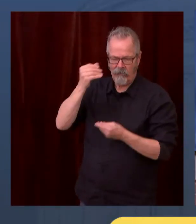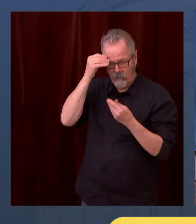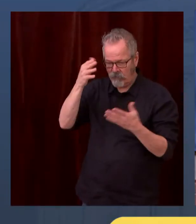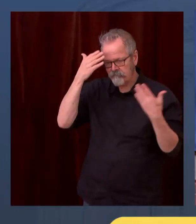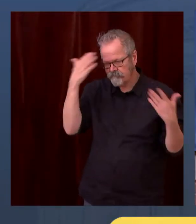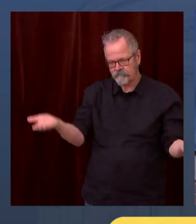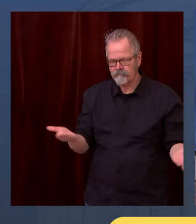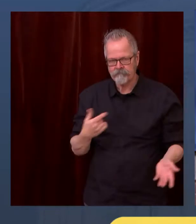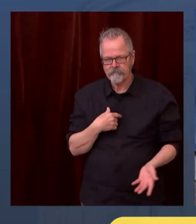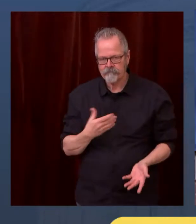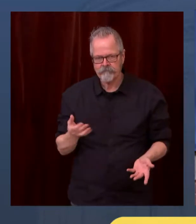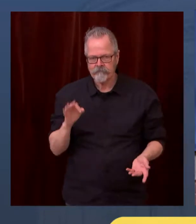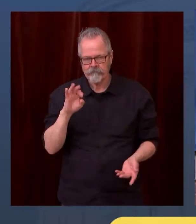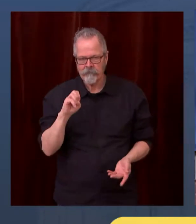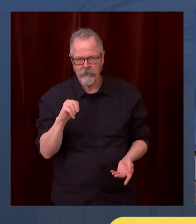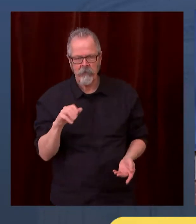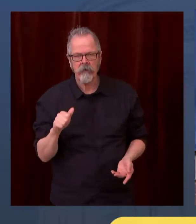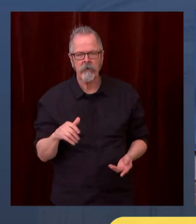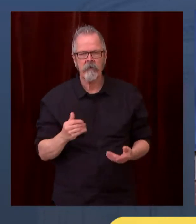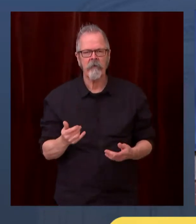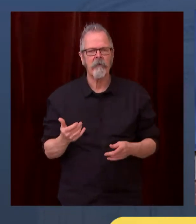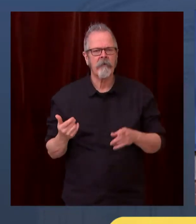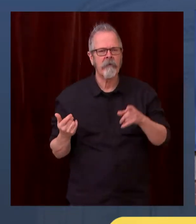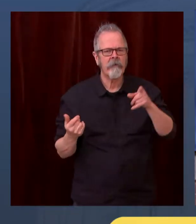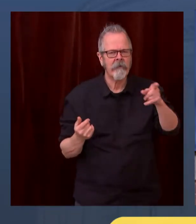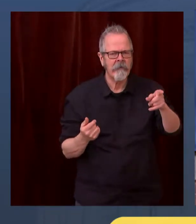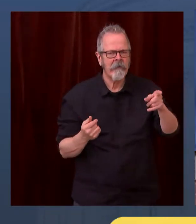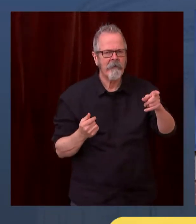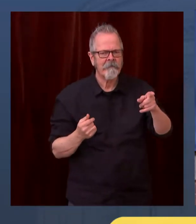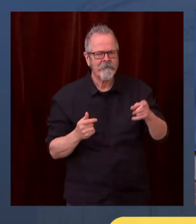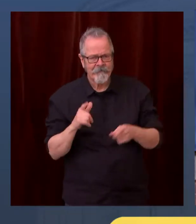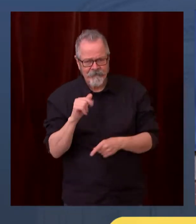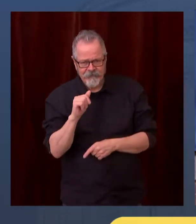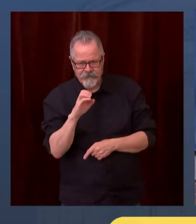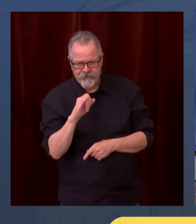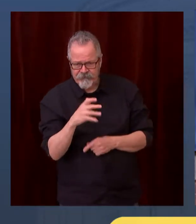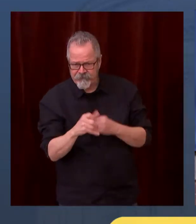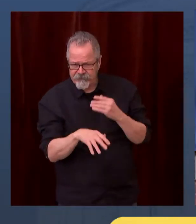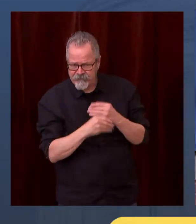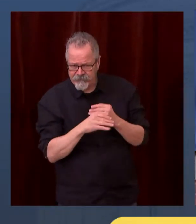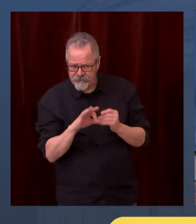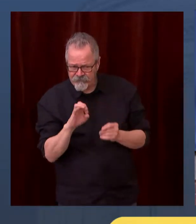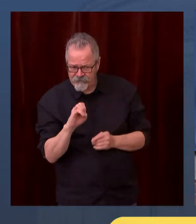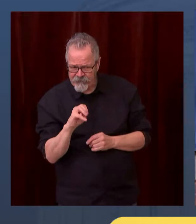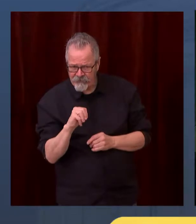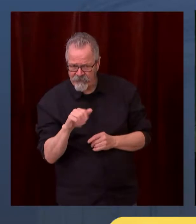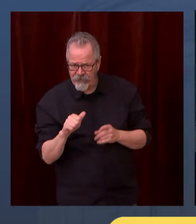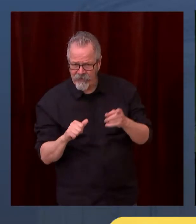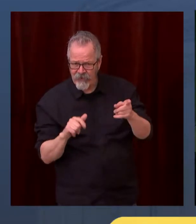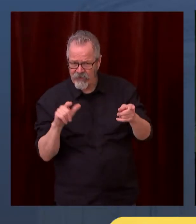Yeah, Lacey, did you want to make a comment about about either FEMA or